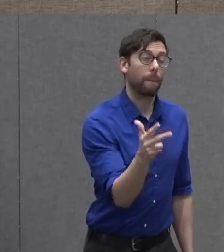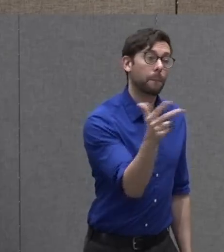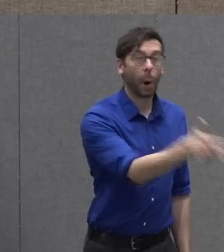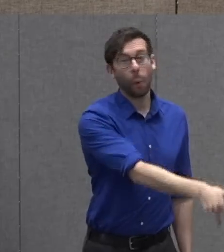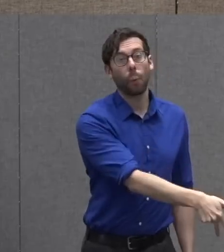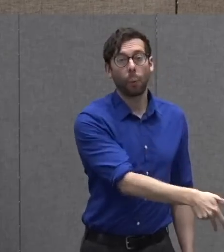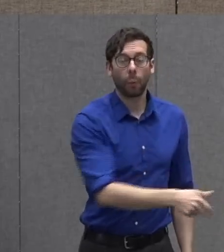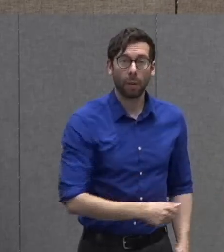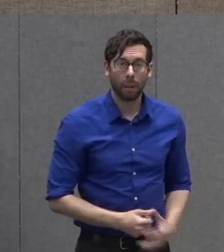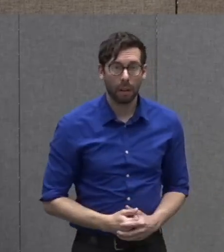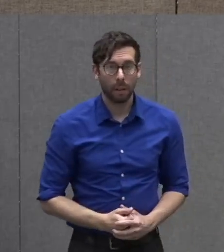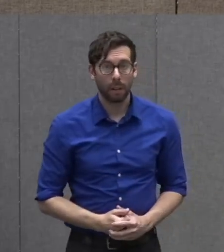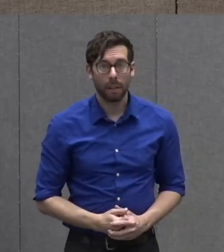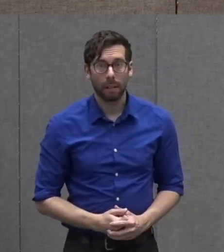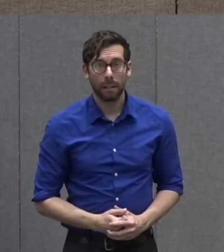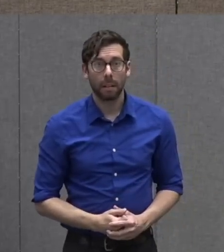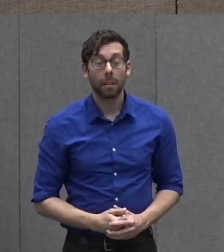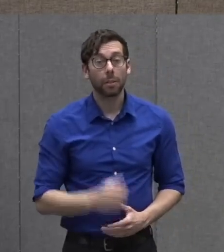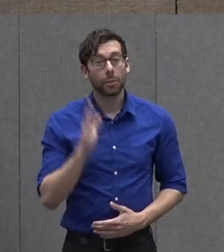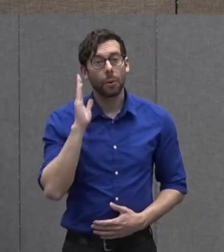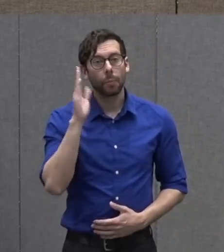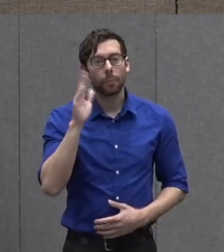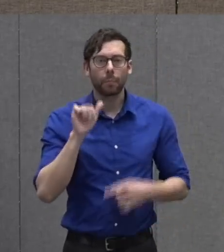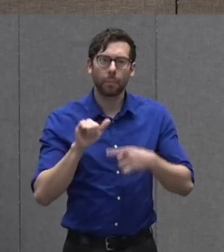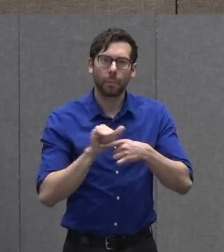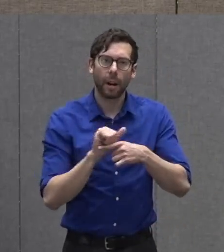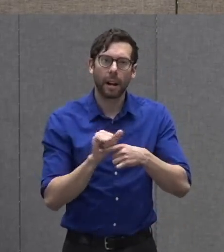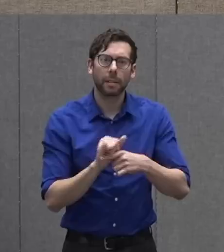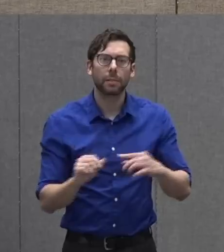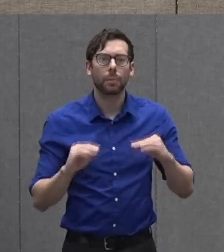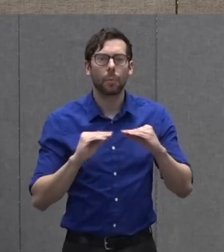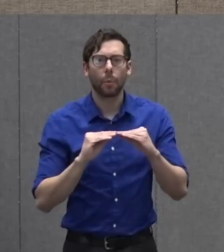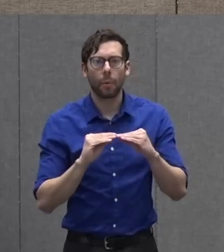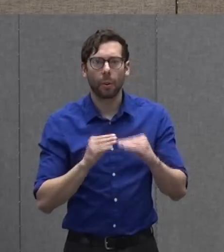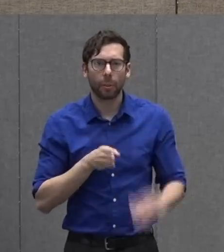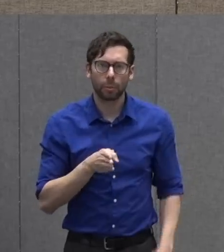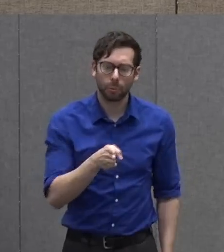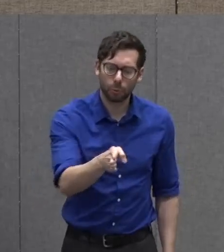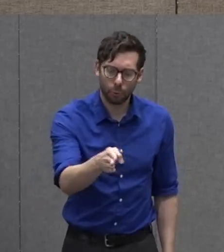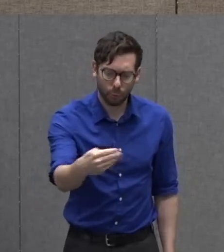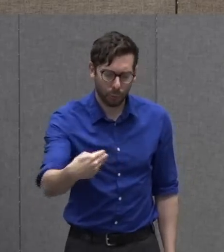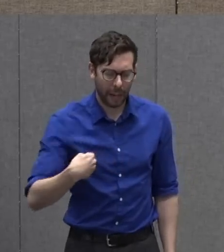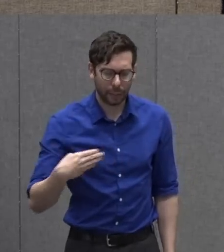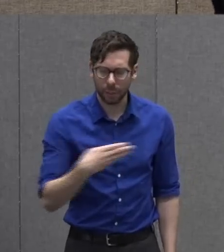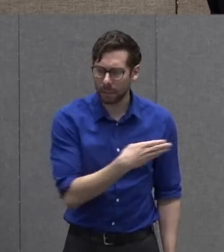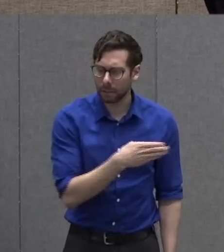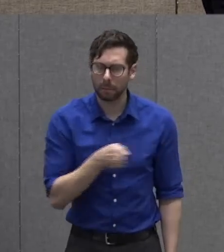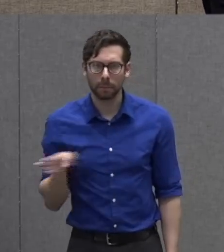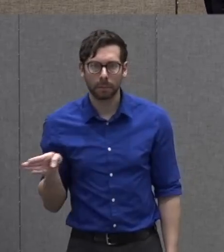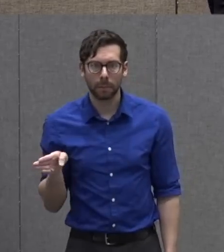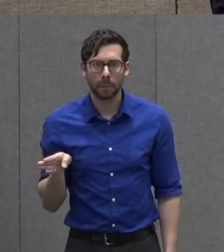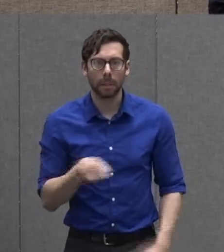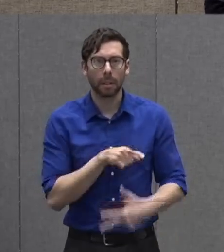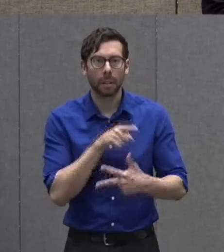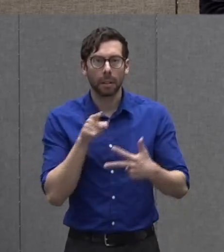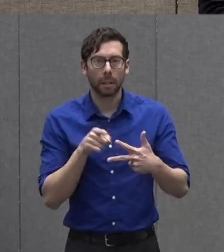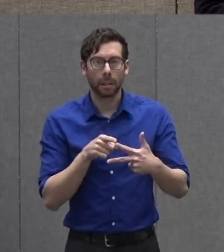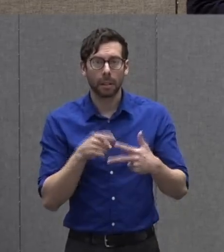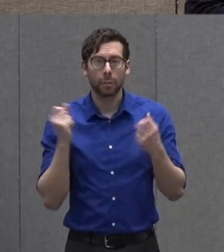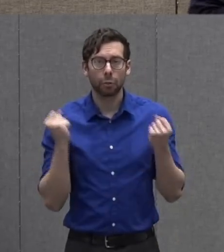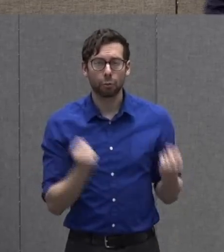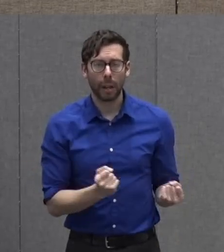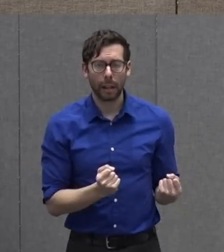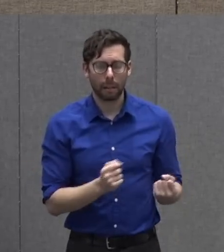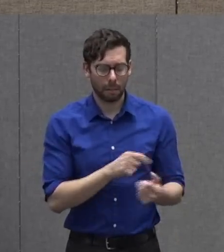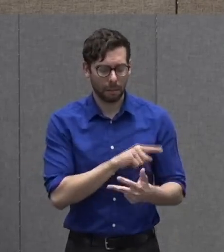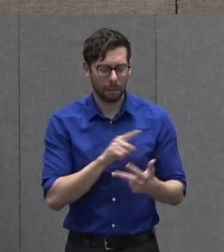practice more with our direction, our strength, and our speed. So here are some directions we're going to practice